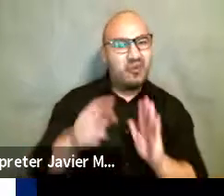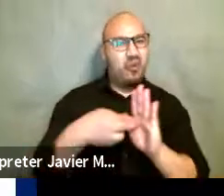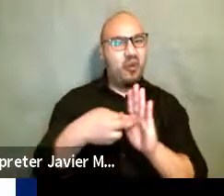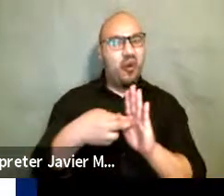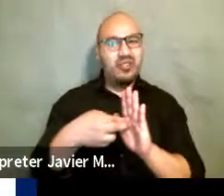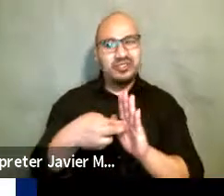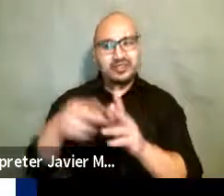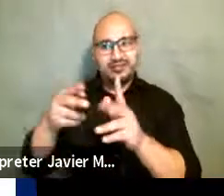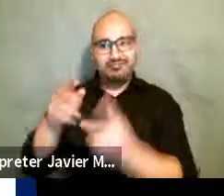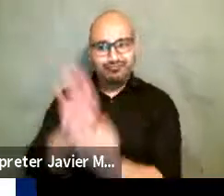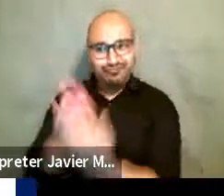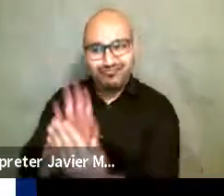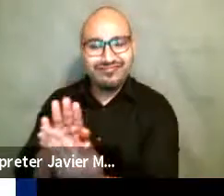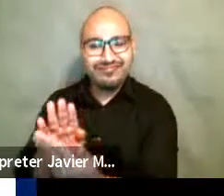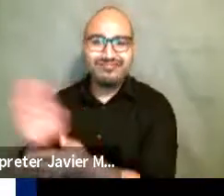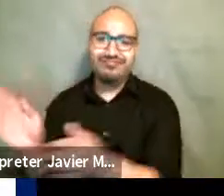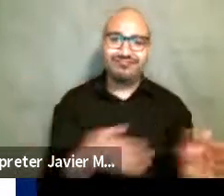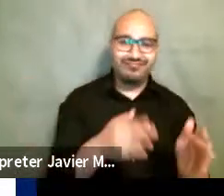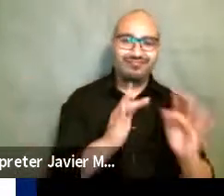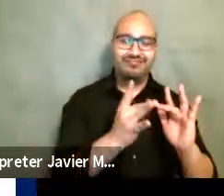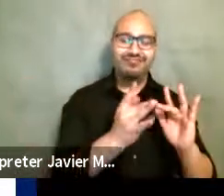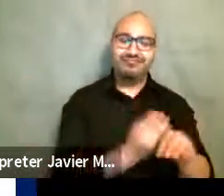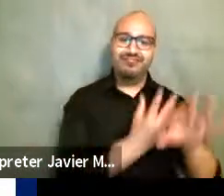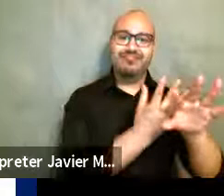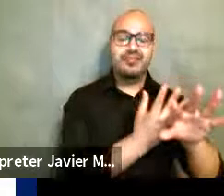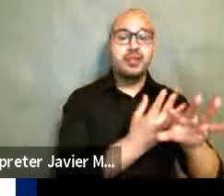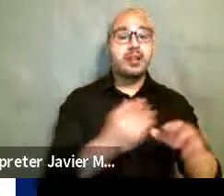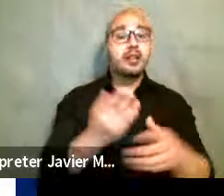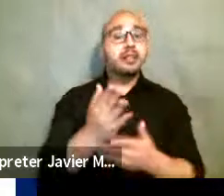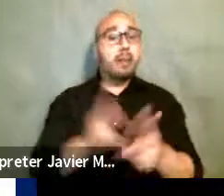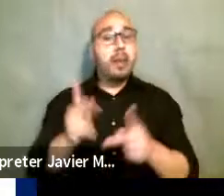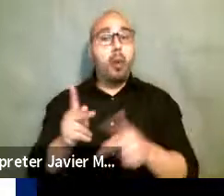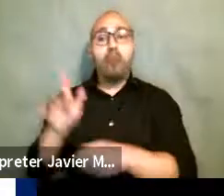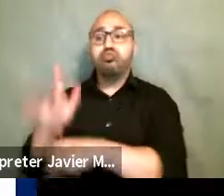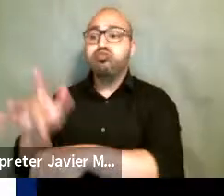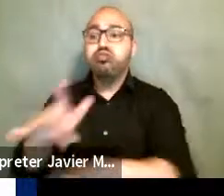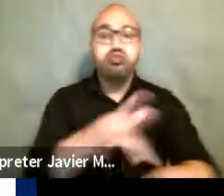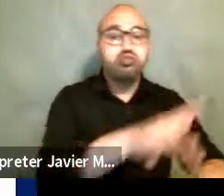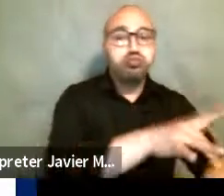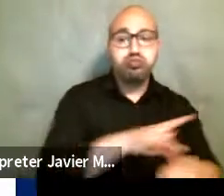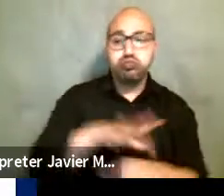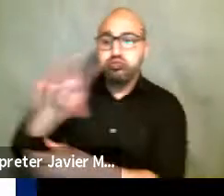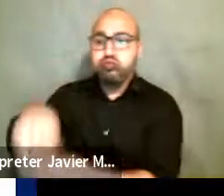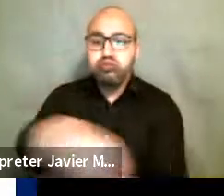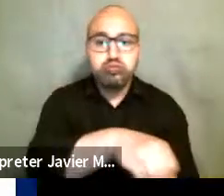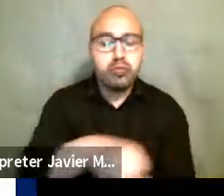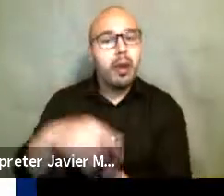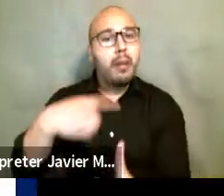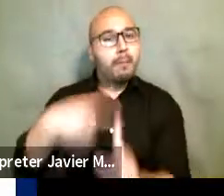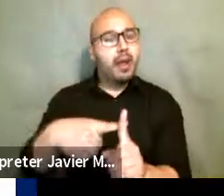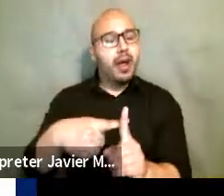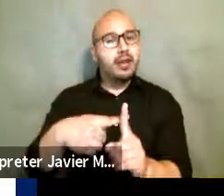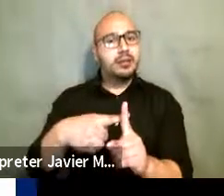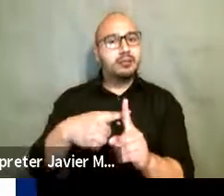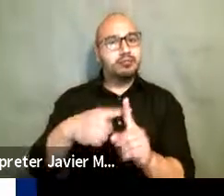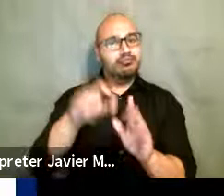had people who are on site, but also supporting all California wildfires from across the state